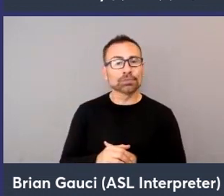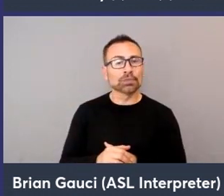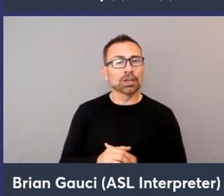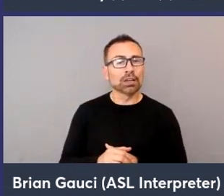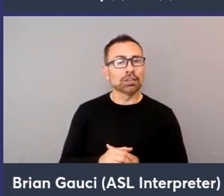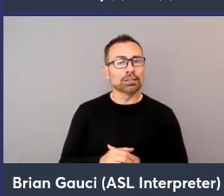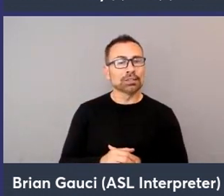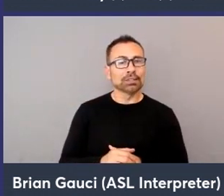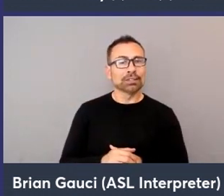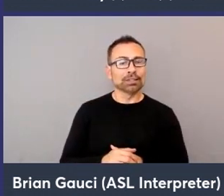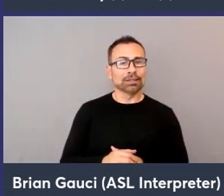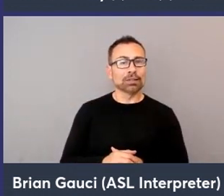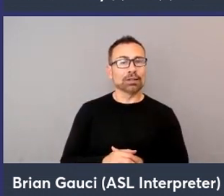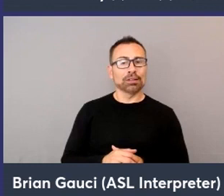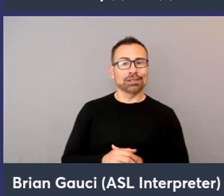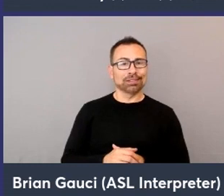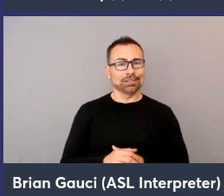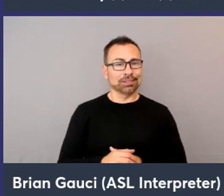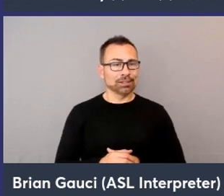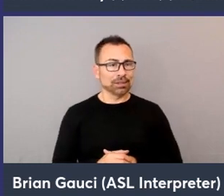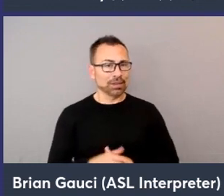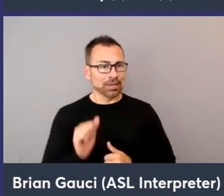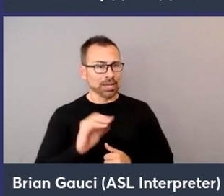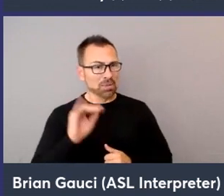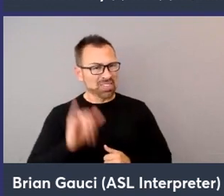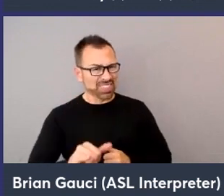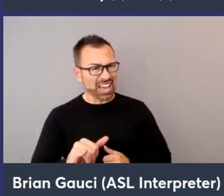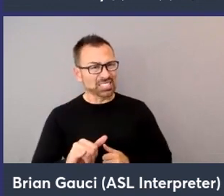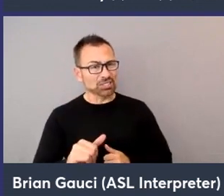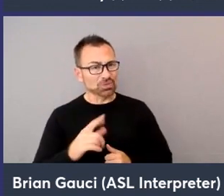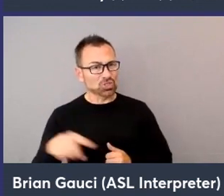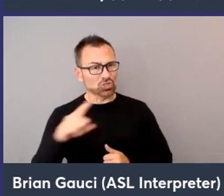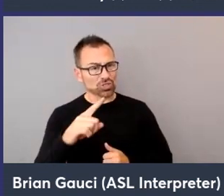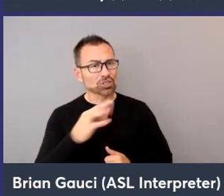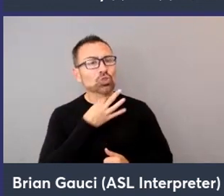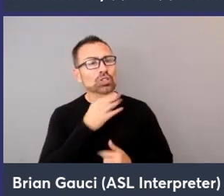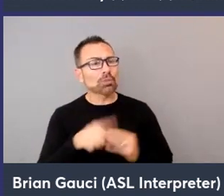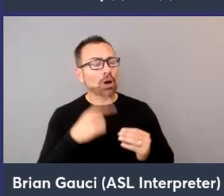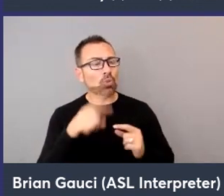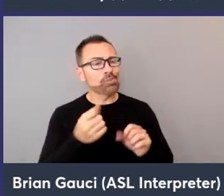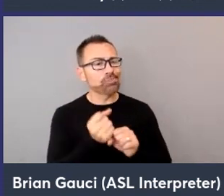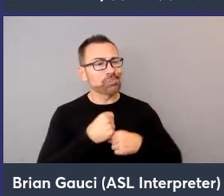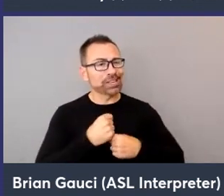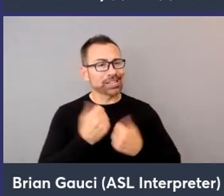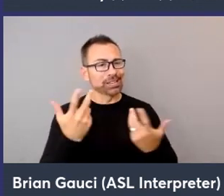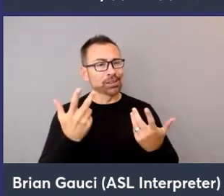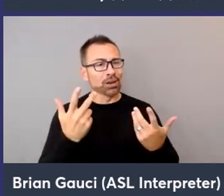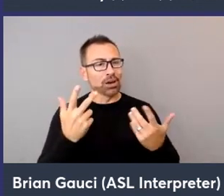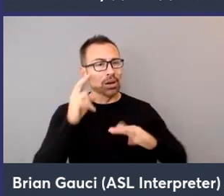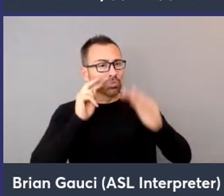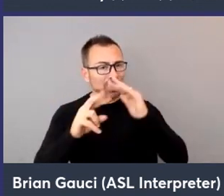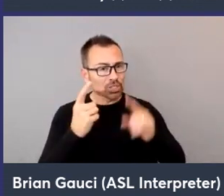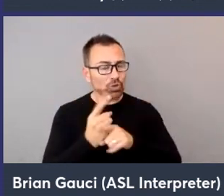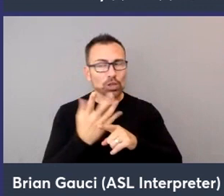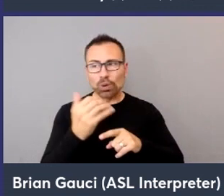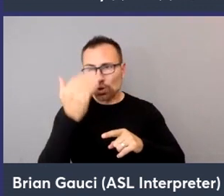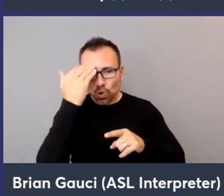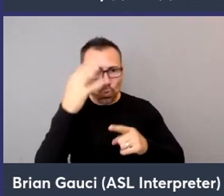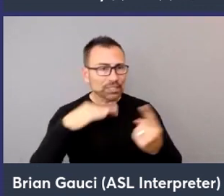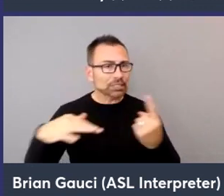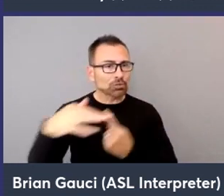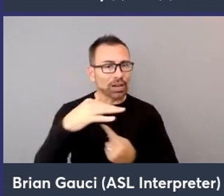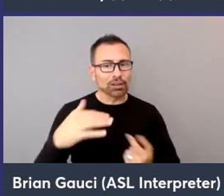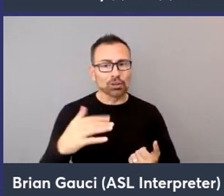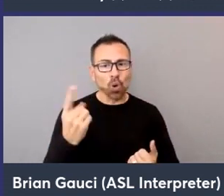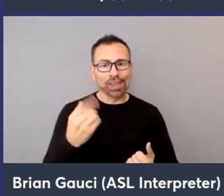of interest when you're trying to make predictions, right? Is like what's around what I'm actually looking at. Just having a point on a map